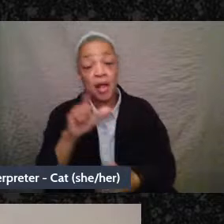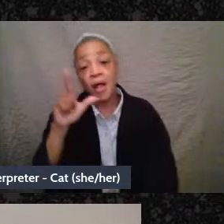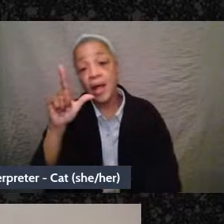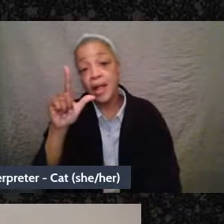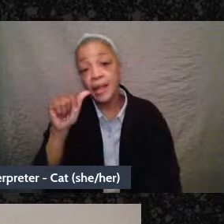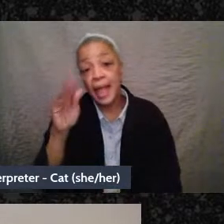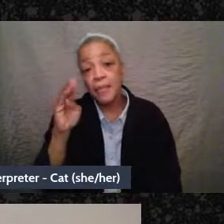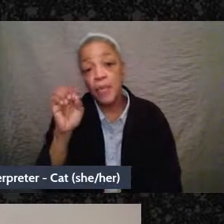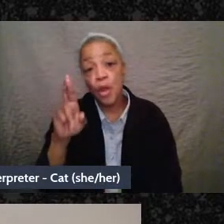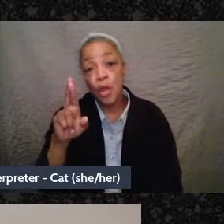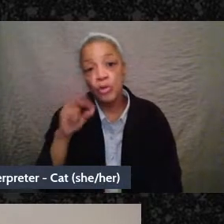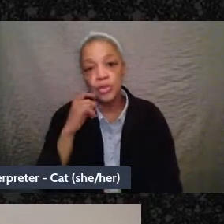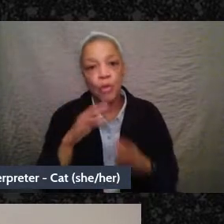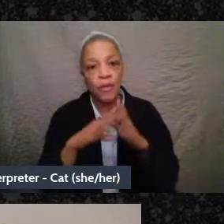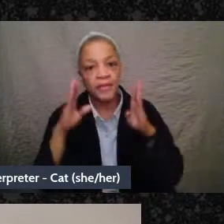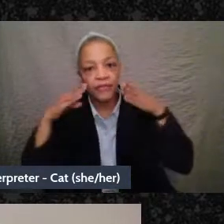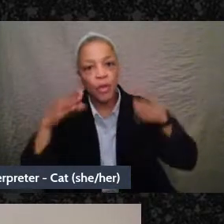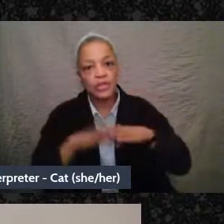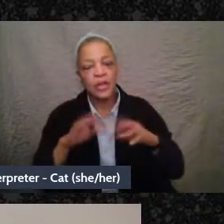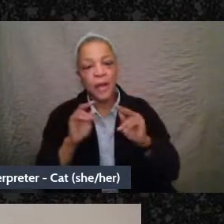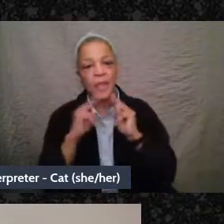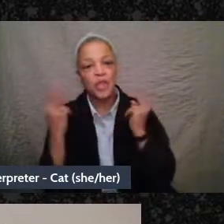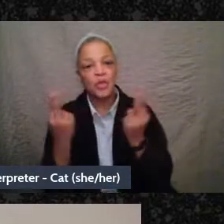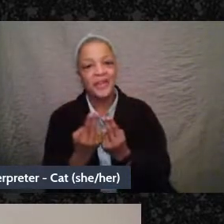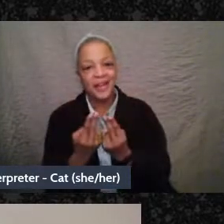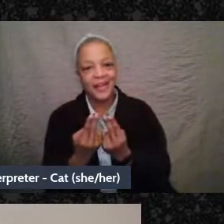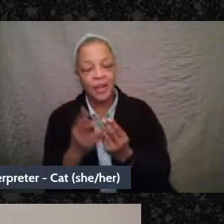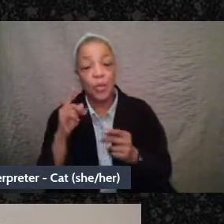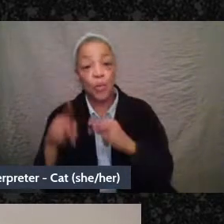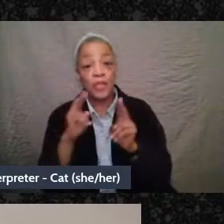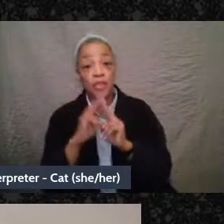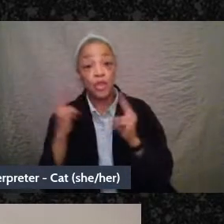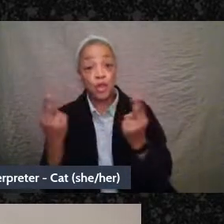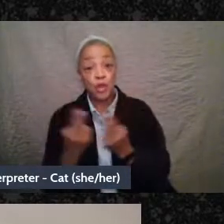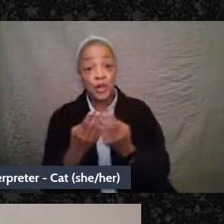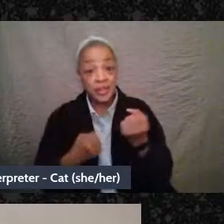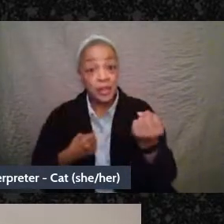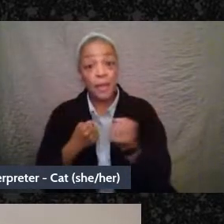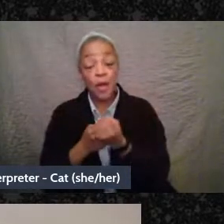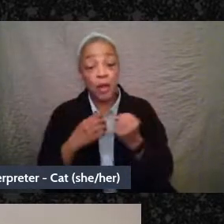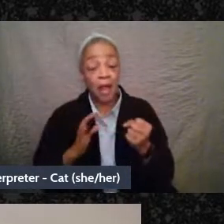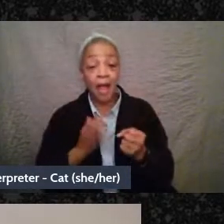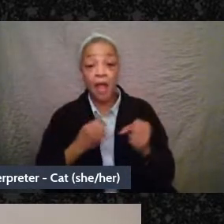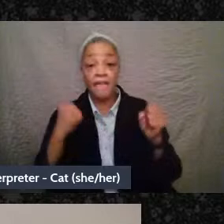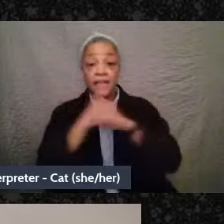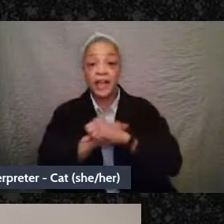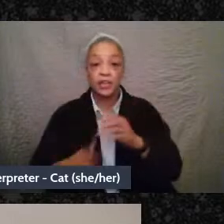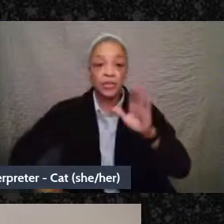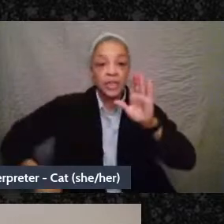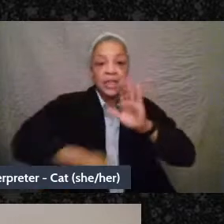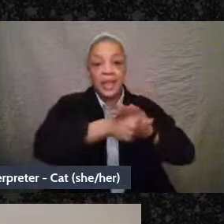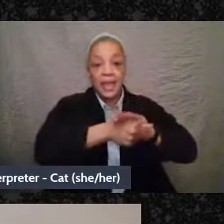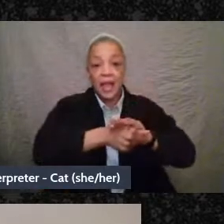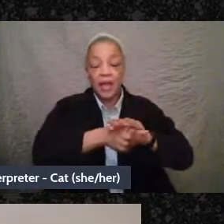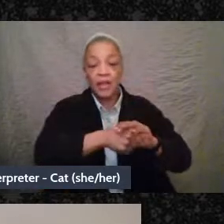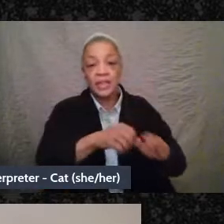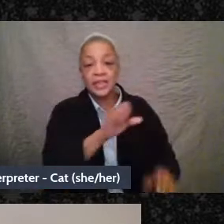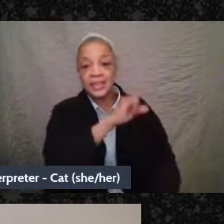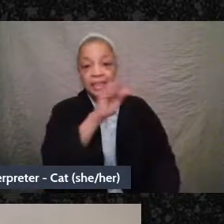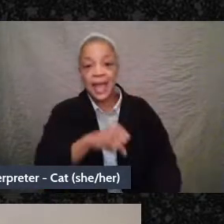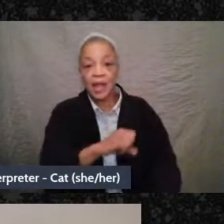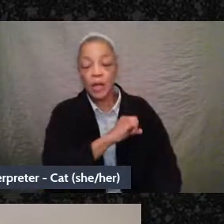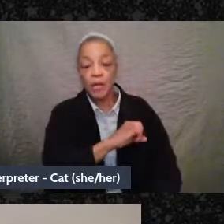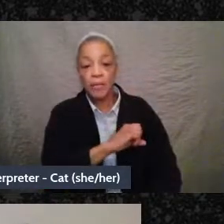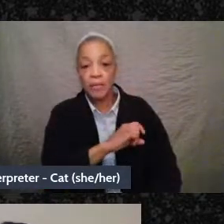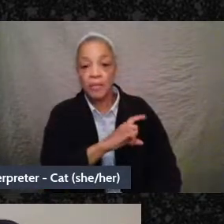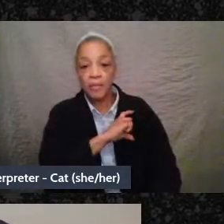with the unions, right? Because once we got the unions on board with the fight to kick out the Seattle Police Officers Guild from their like guild, their union